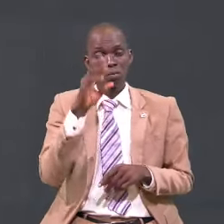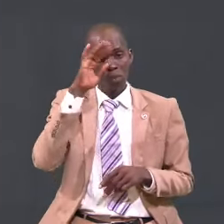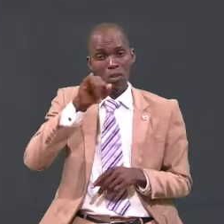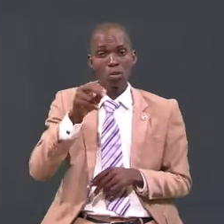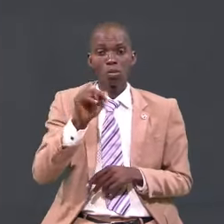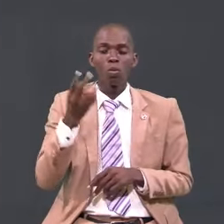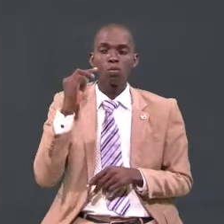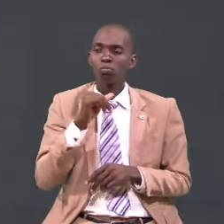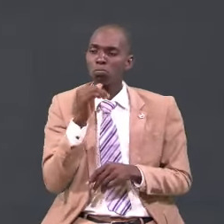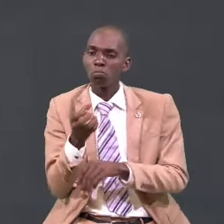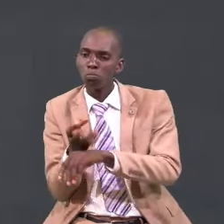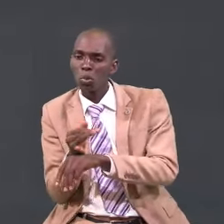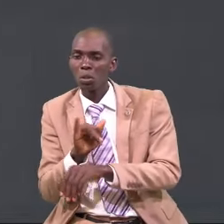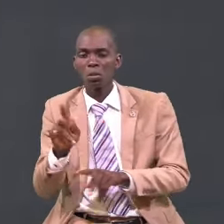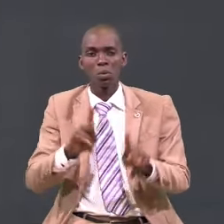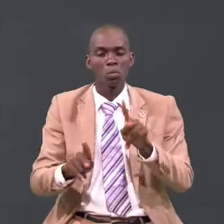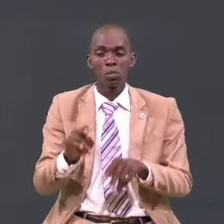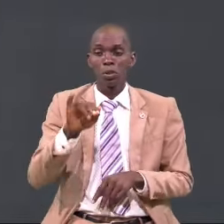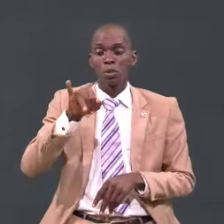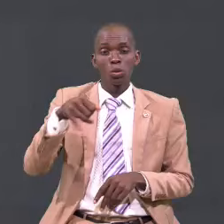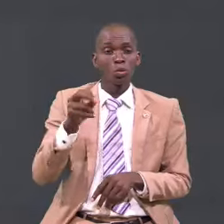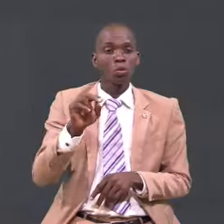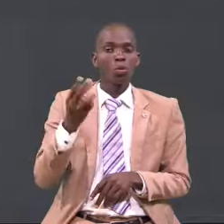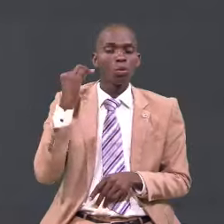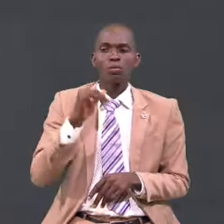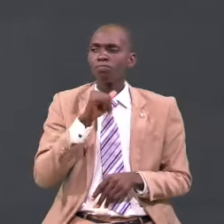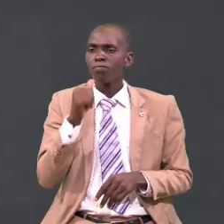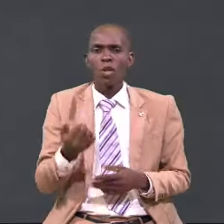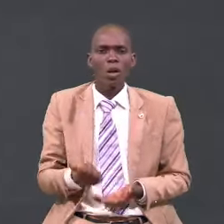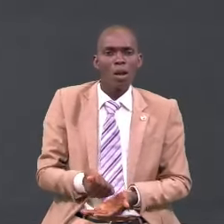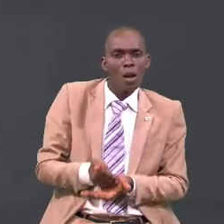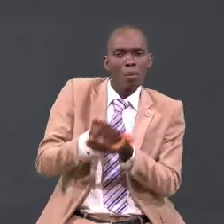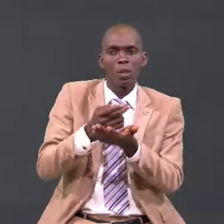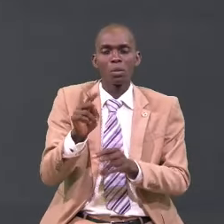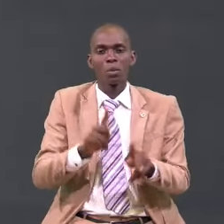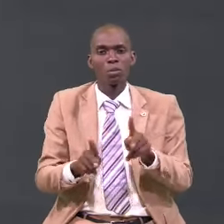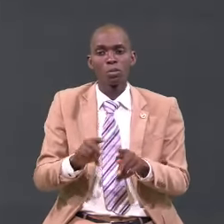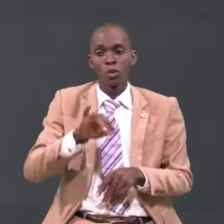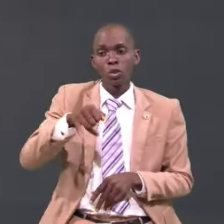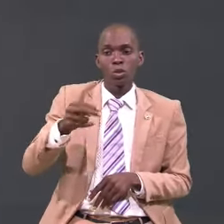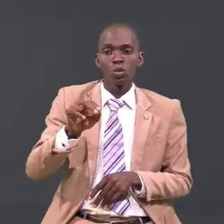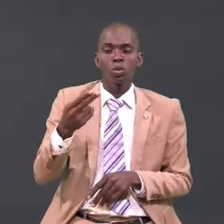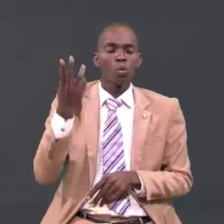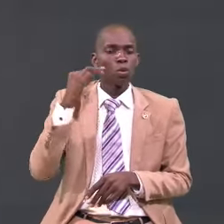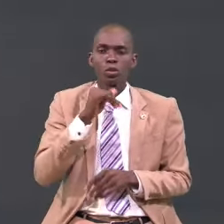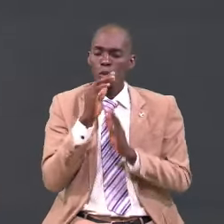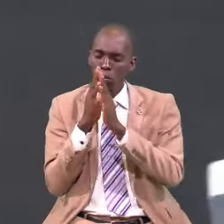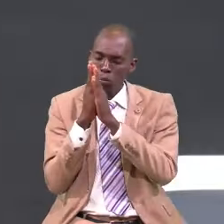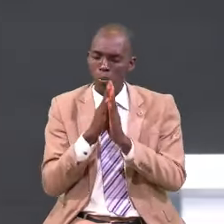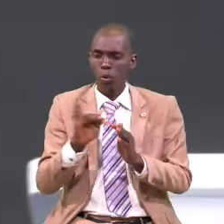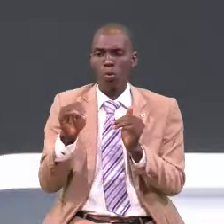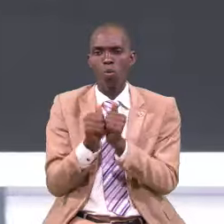He wasn't exciting them. He wasn't playing with them. He